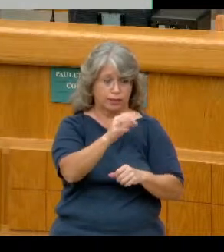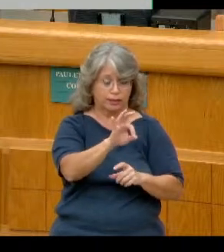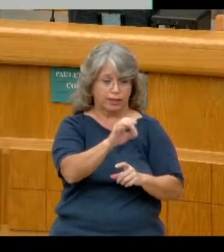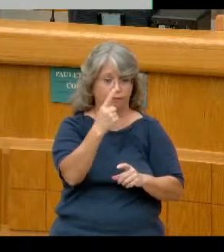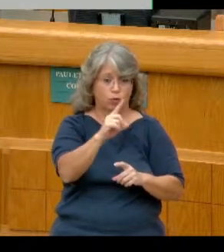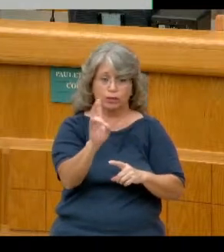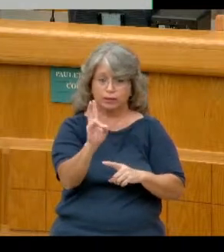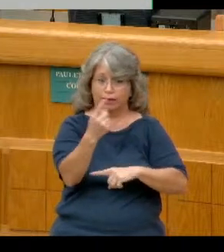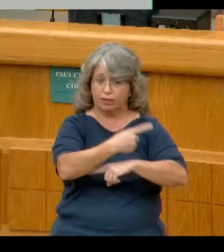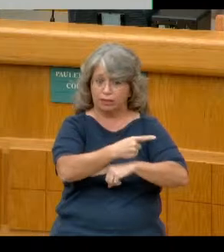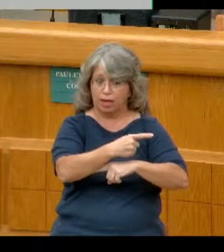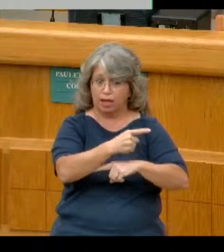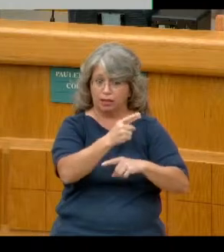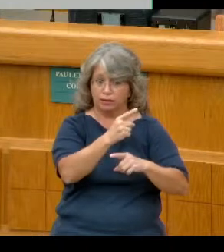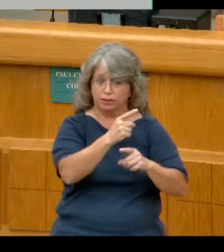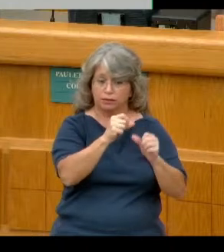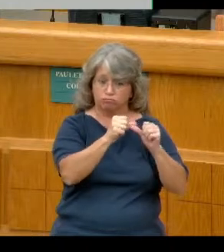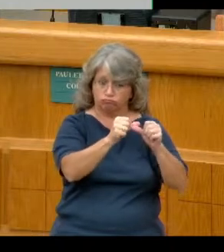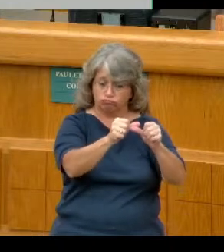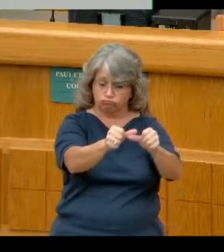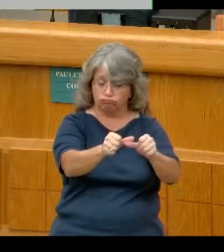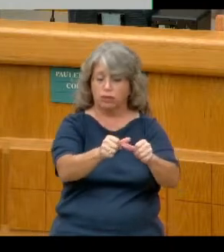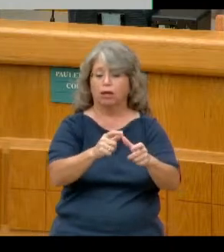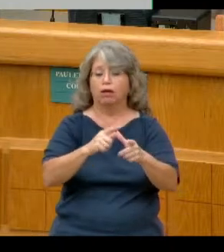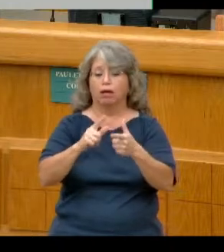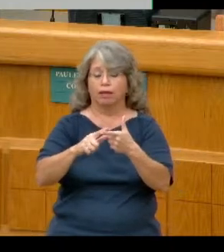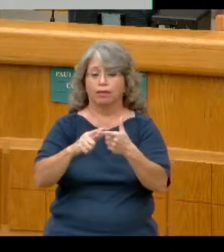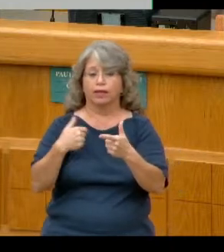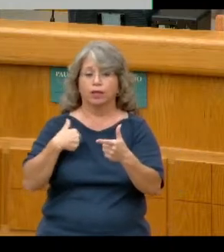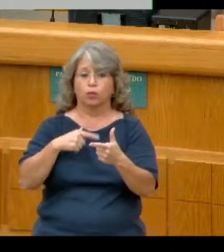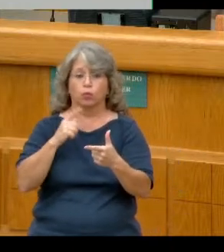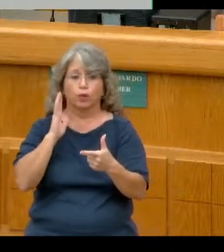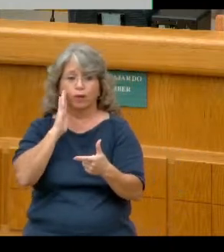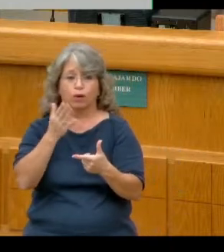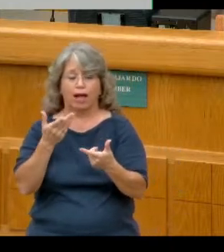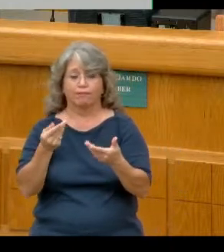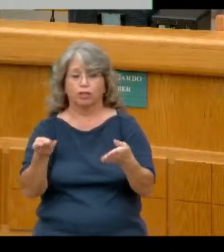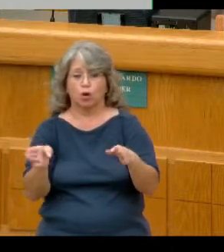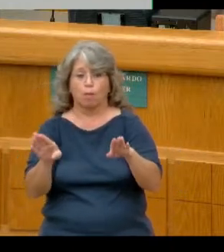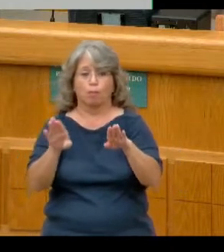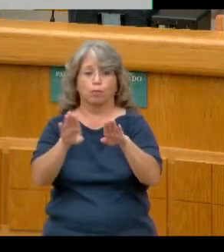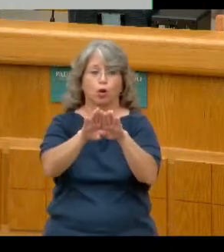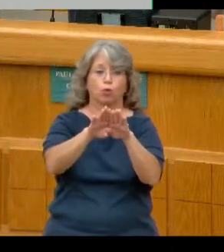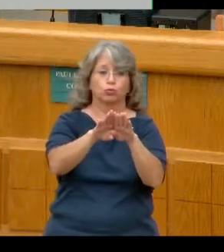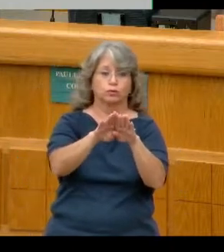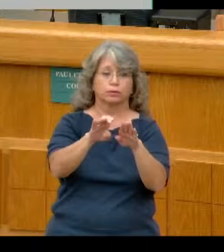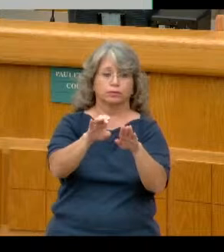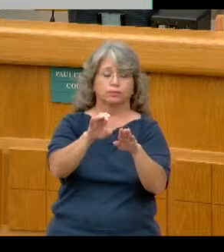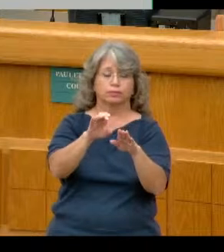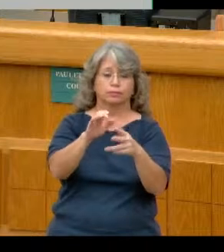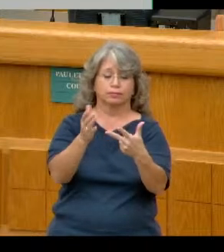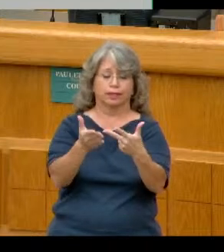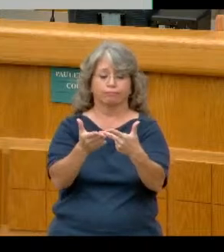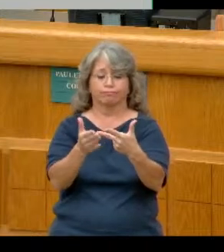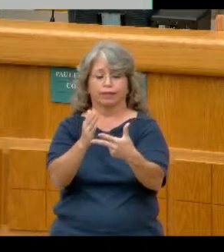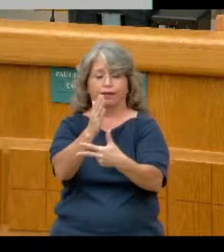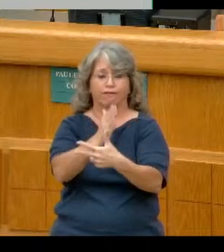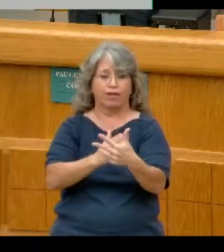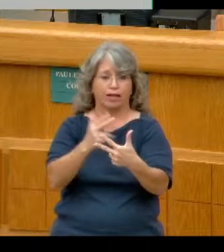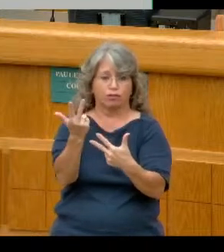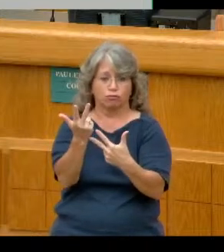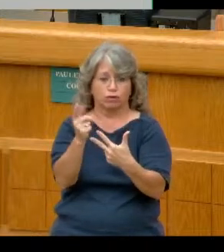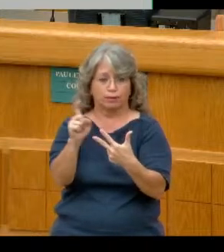to Open Texas Phase 1.5 sort of scenario like we were in for about 3 months over the